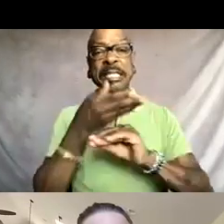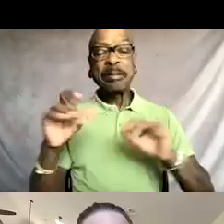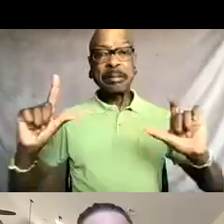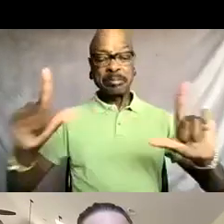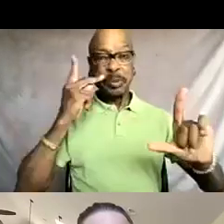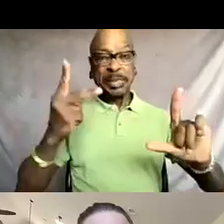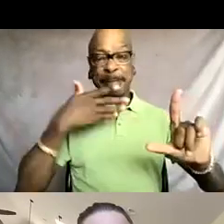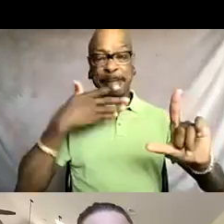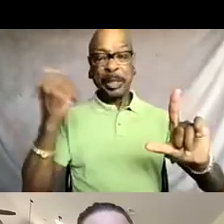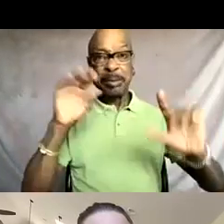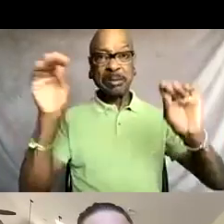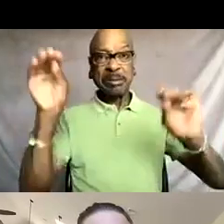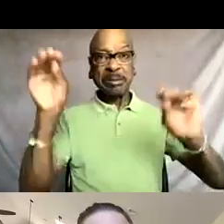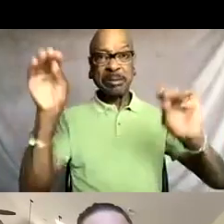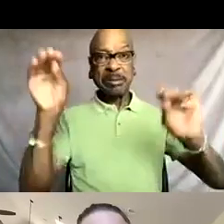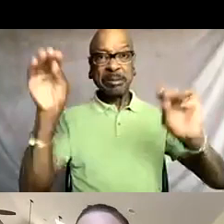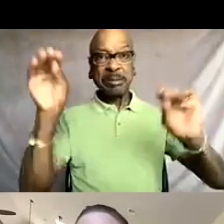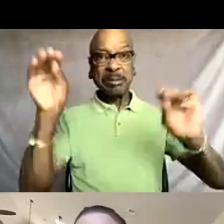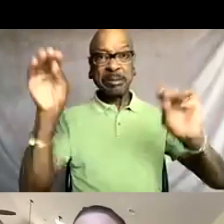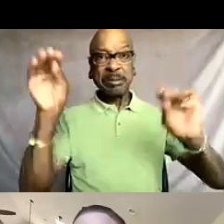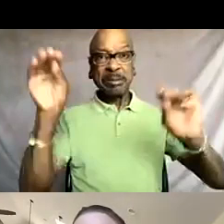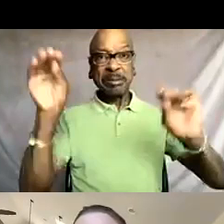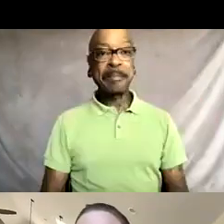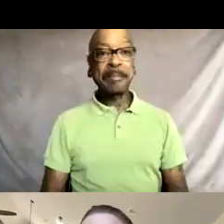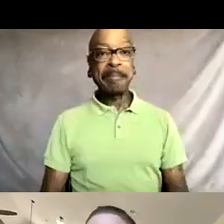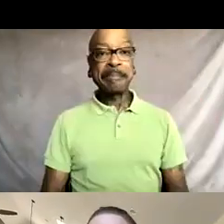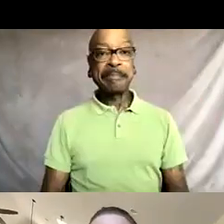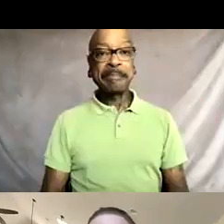How do I do that? Oh, well, okay.